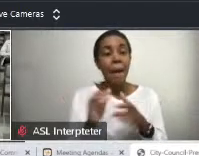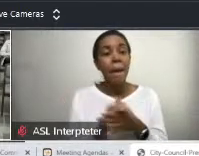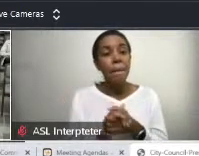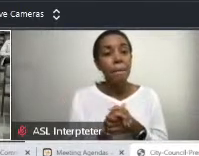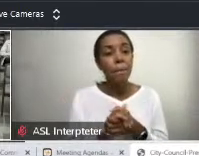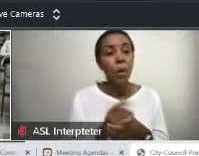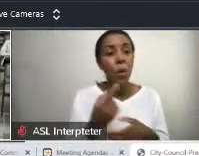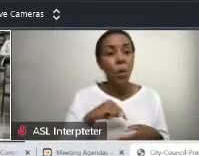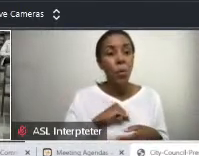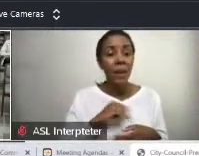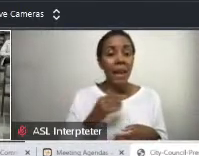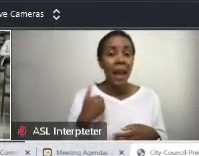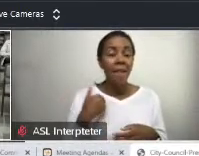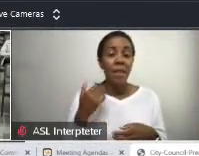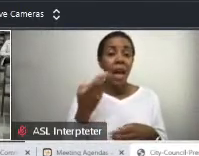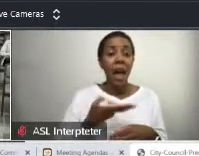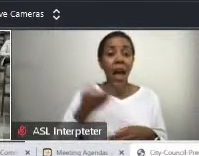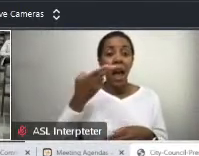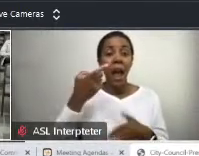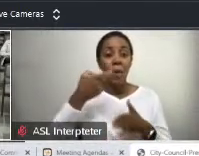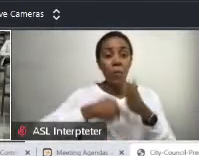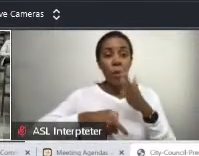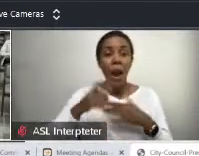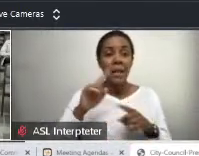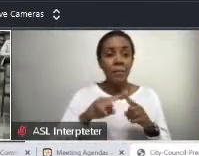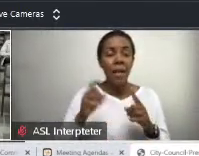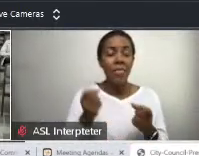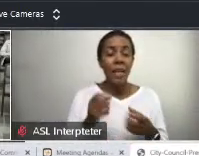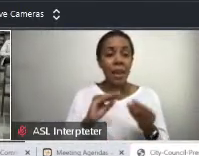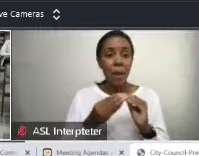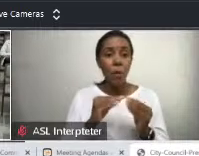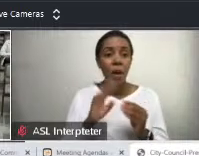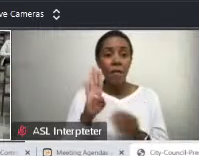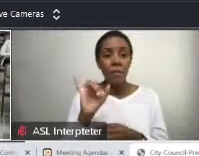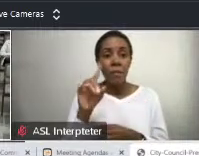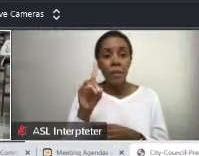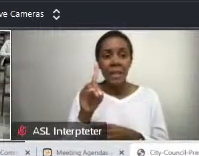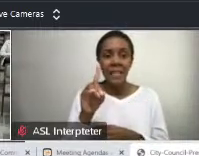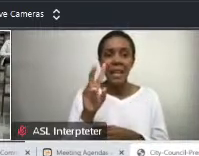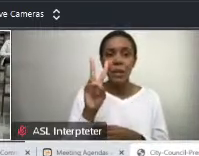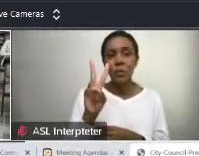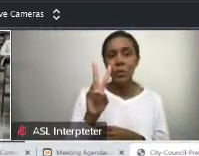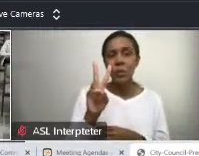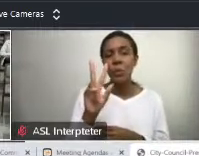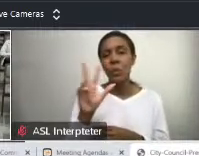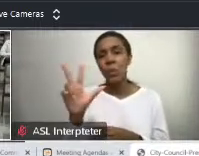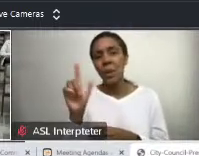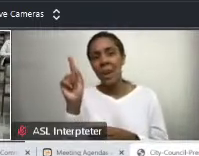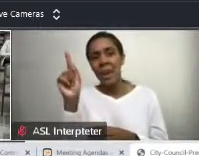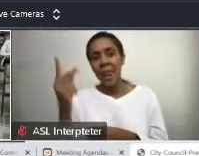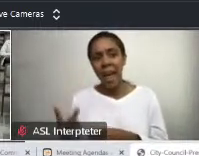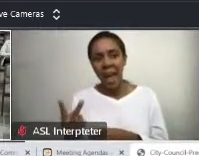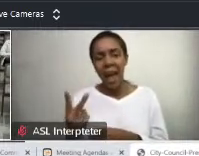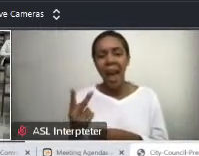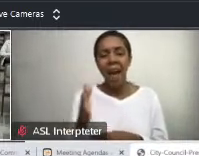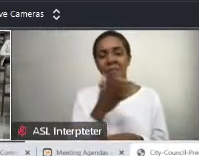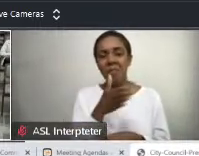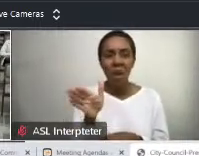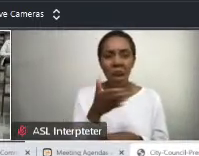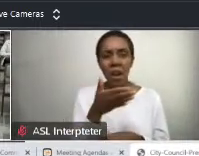we came up with the highest price, and I think with the number of bids that came out there, 2 to 3.5 range is where the values were,